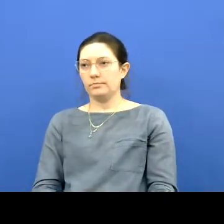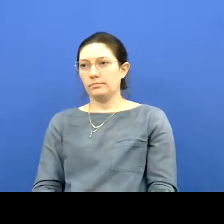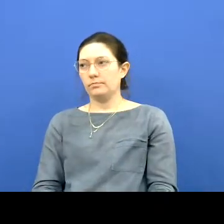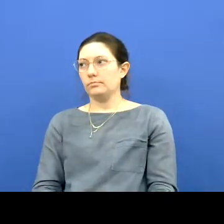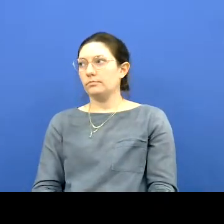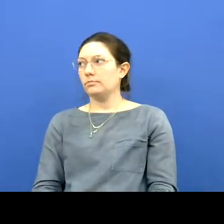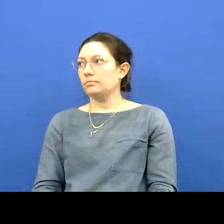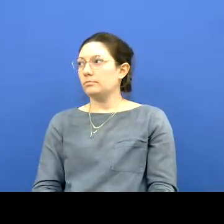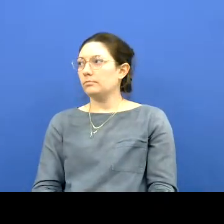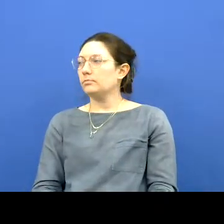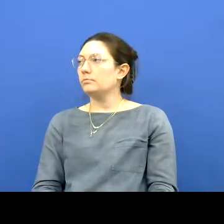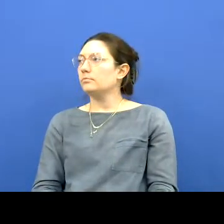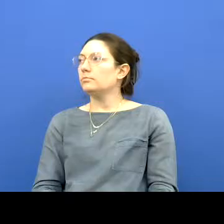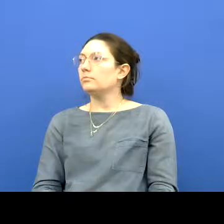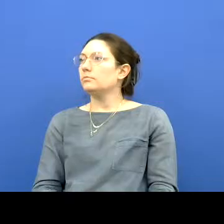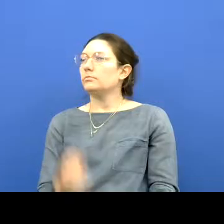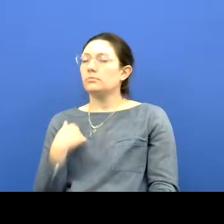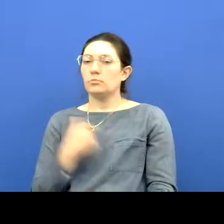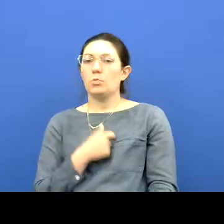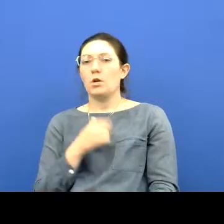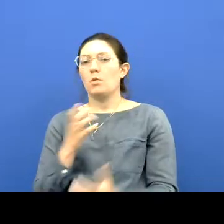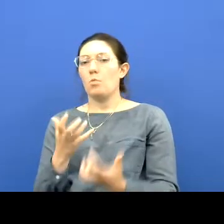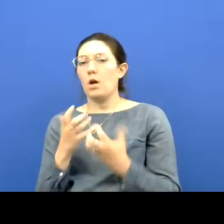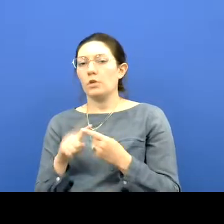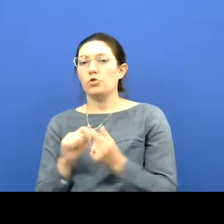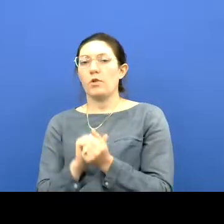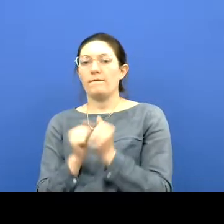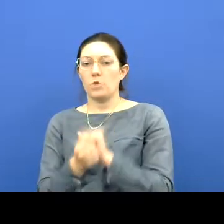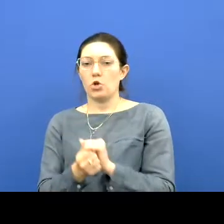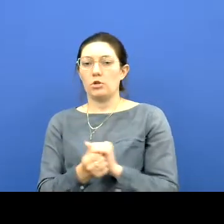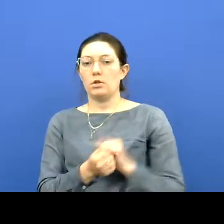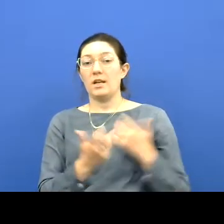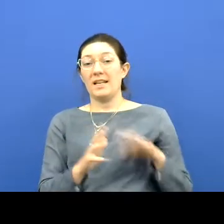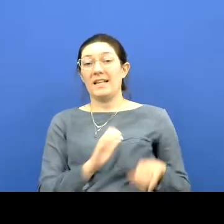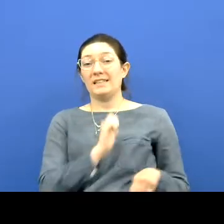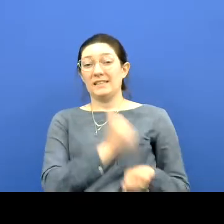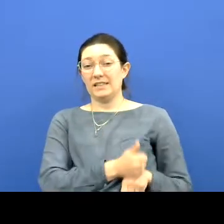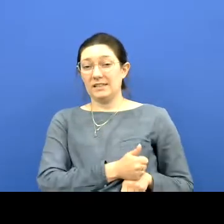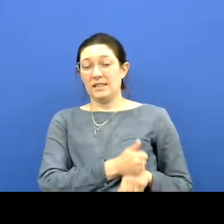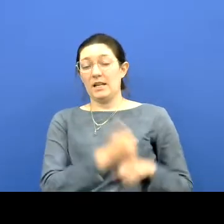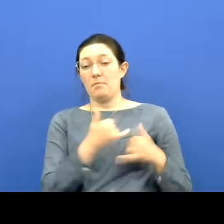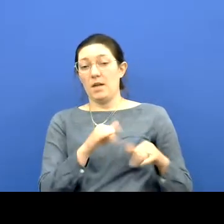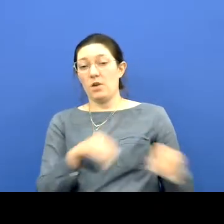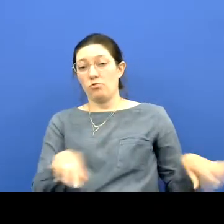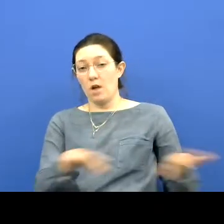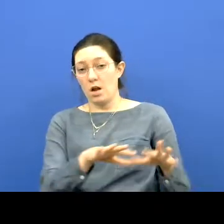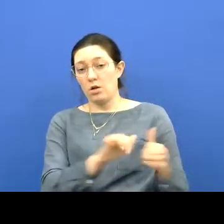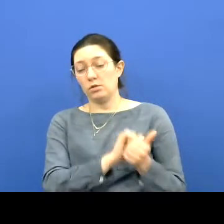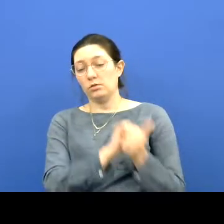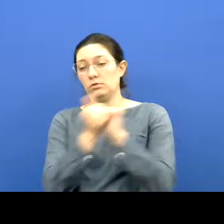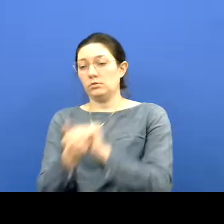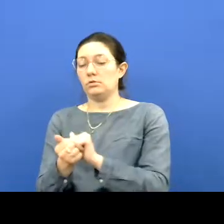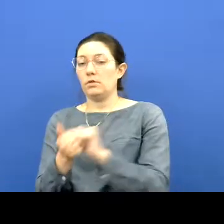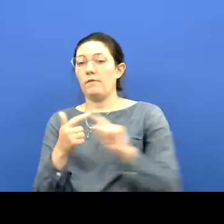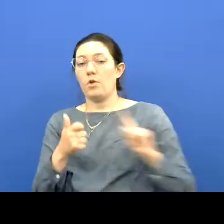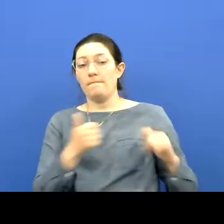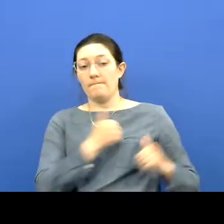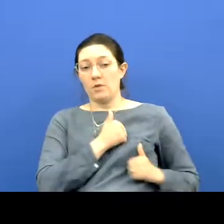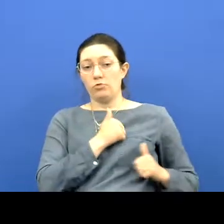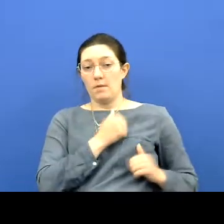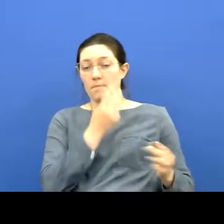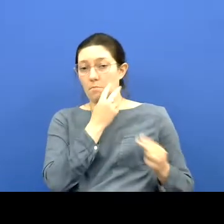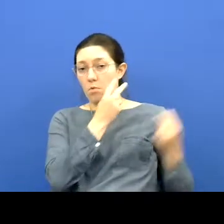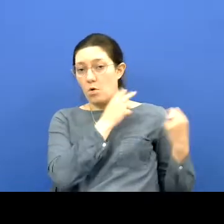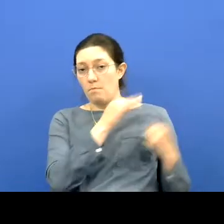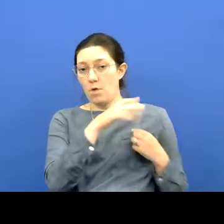are looking to convert the existing playground at Veterans Memorial Park. We would